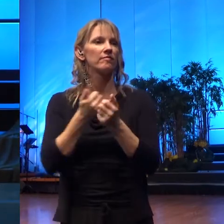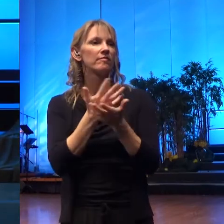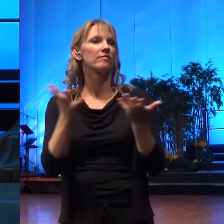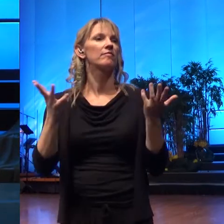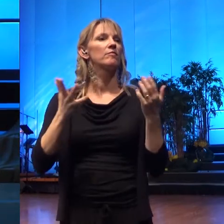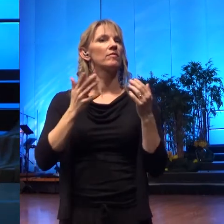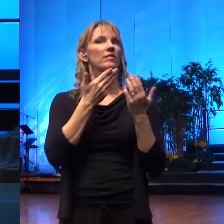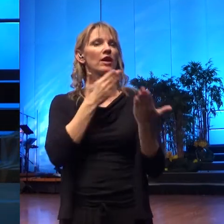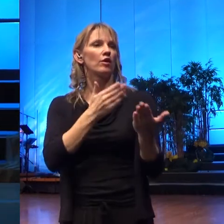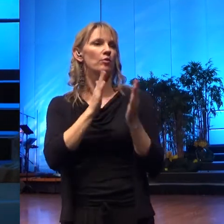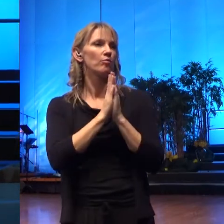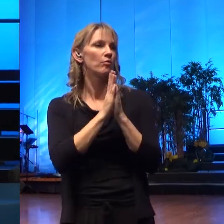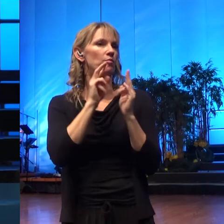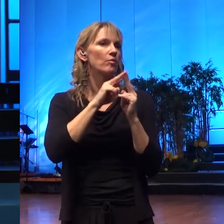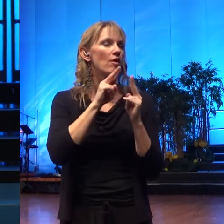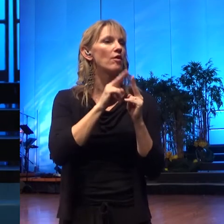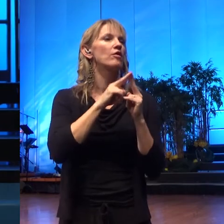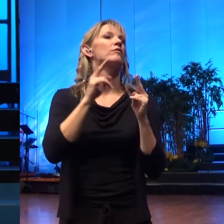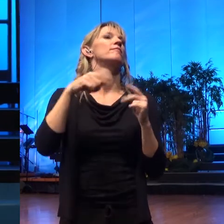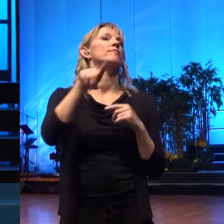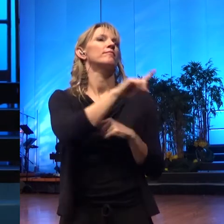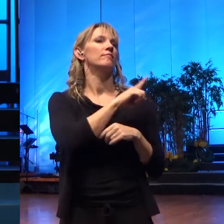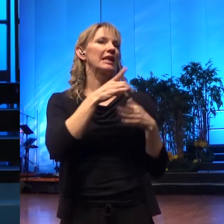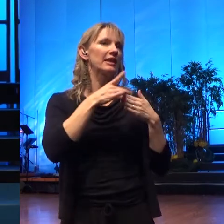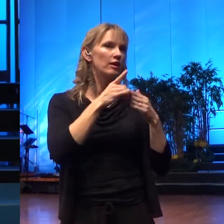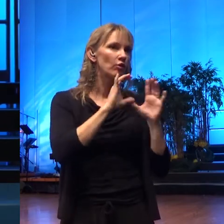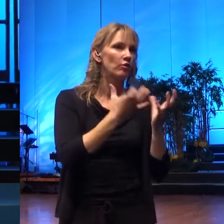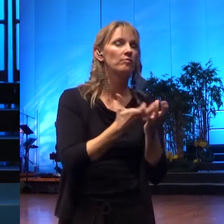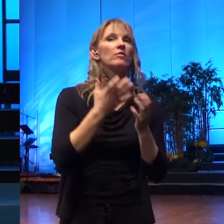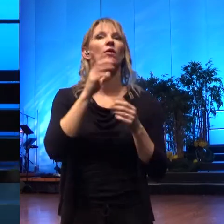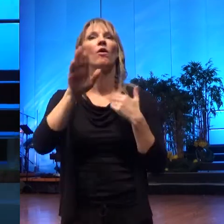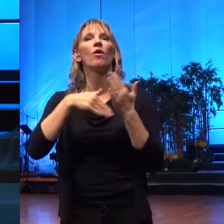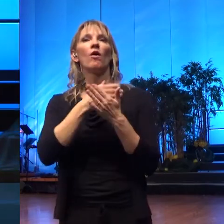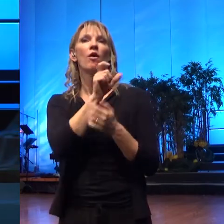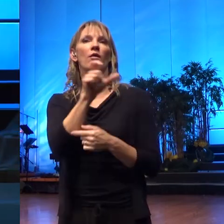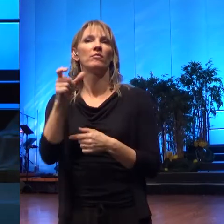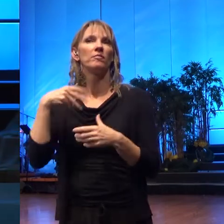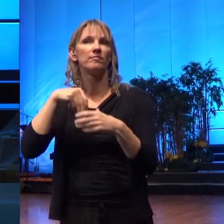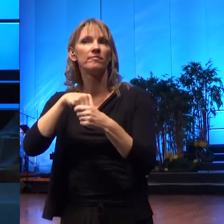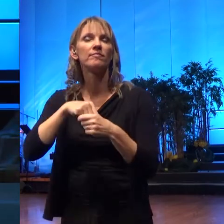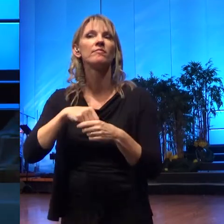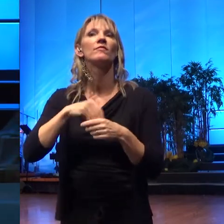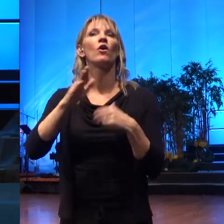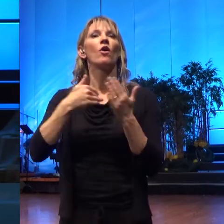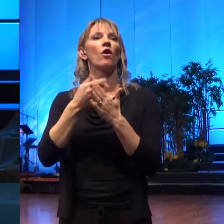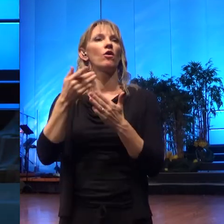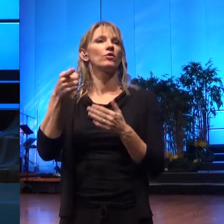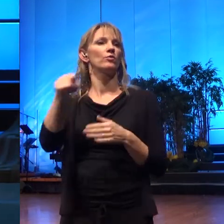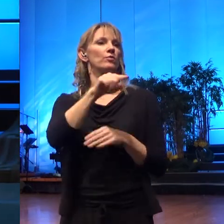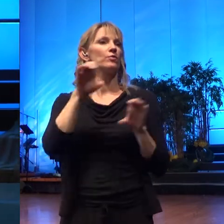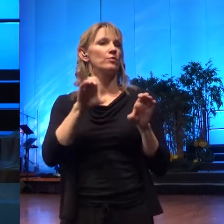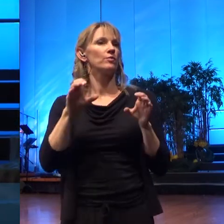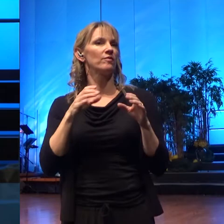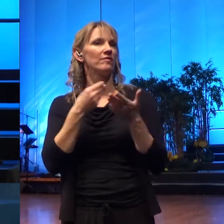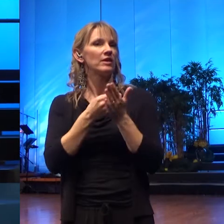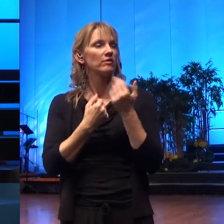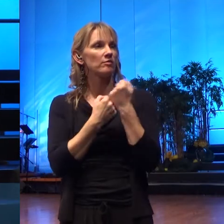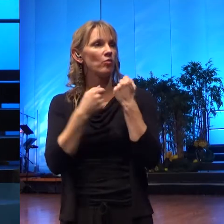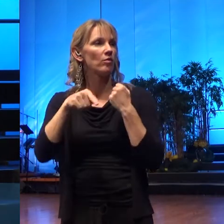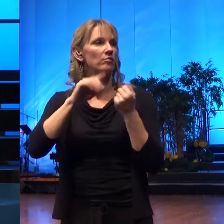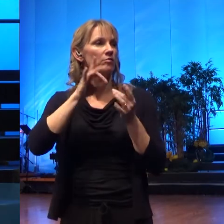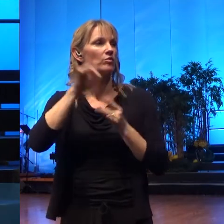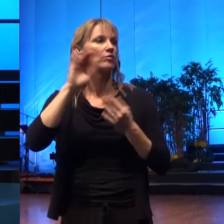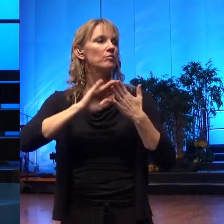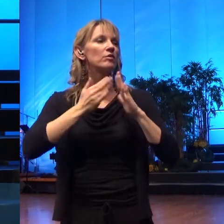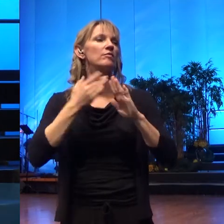practitioners who are leading groups, you who are participating in them. And thanks for all that you do to financially support this incredible spiritual community.